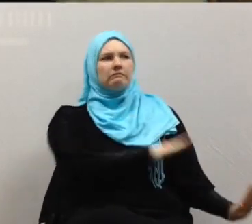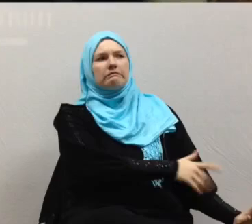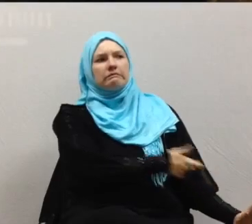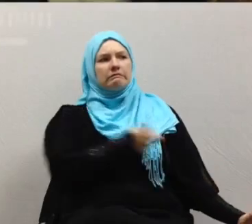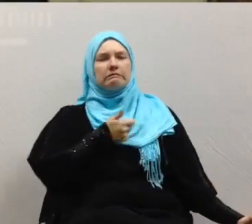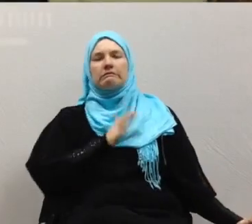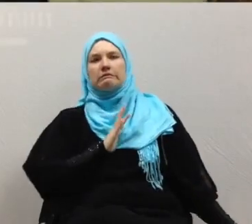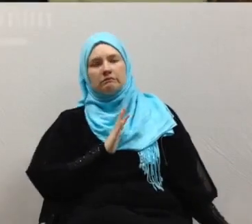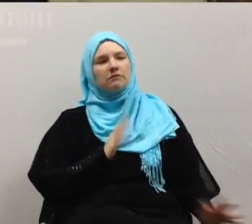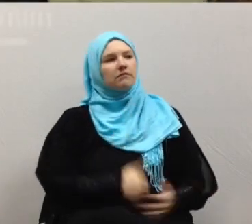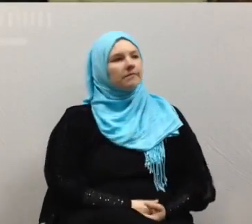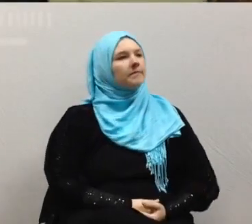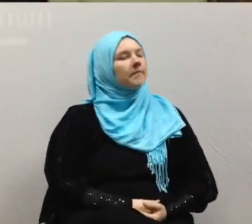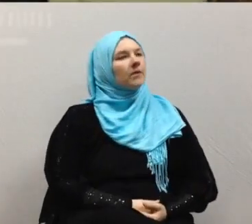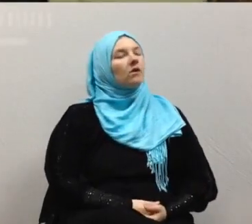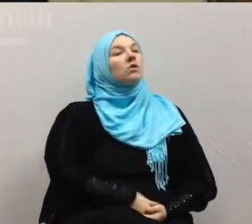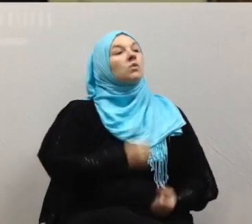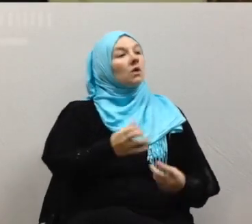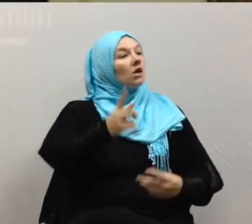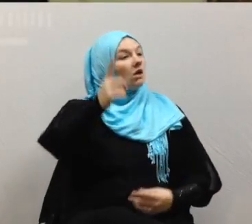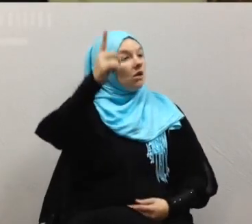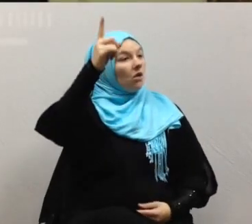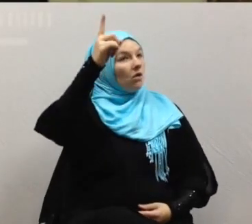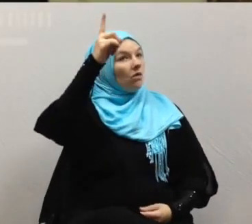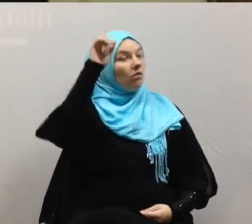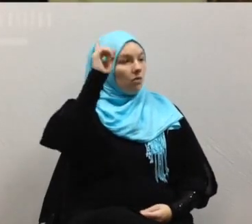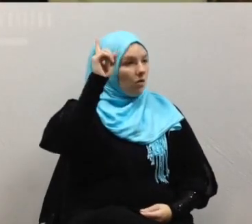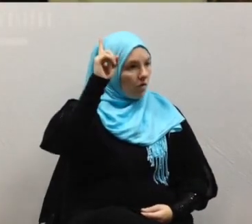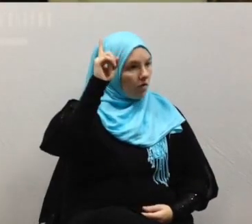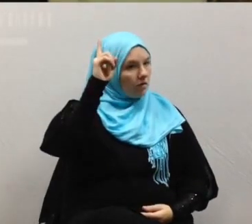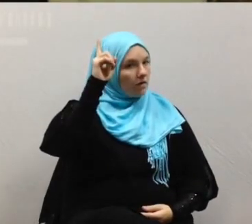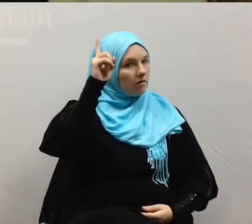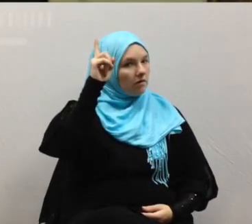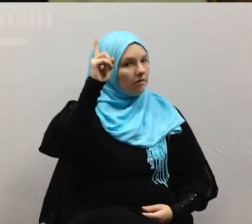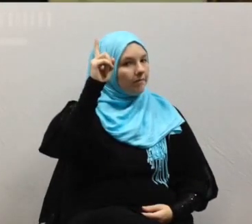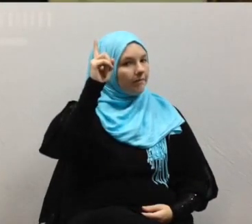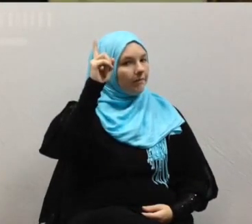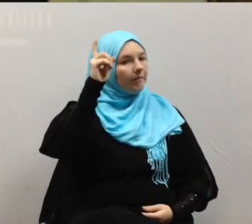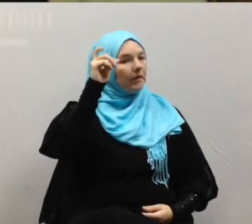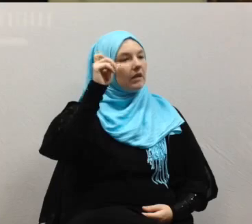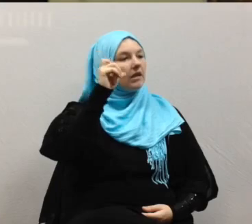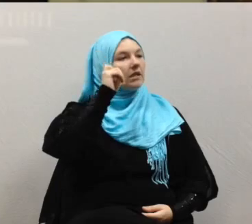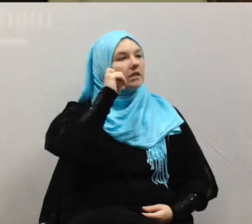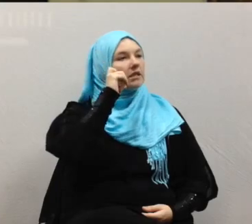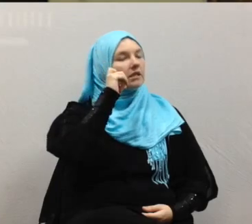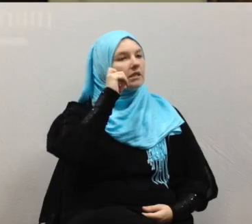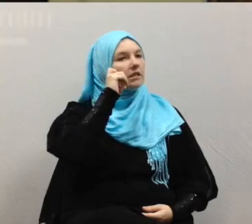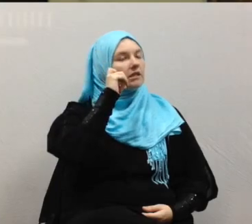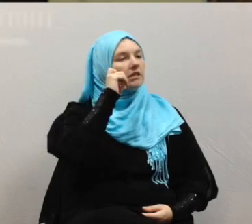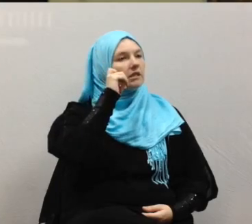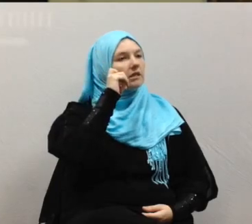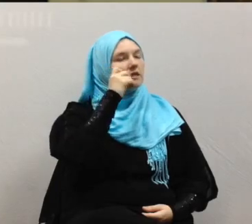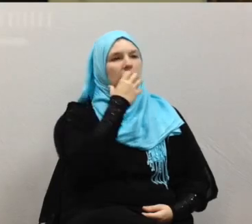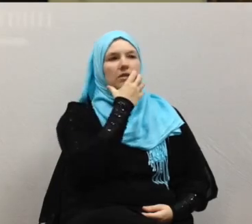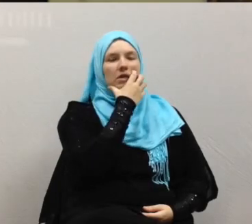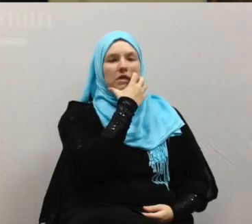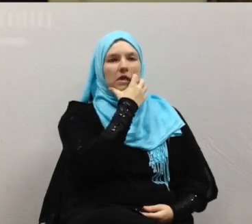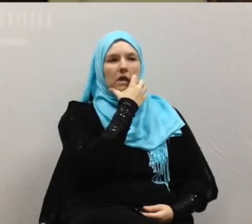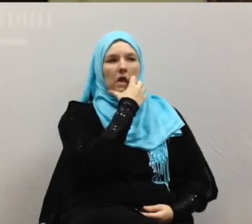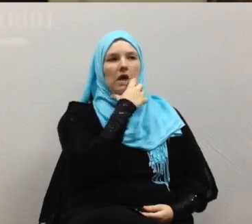ta'ala is not watching a game between two teams. As you see, He's fully